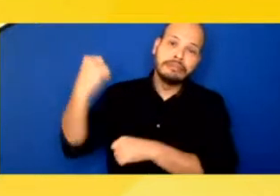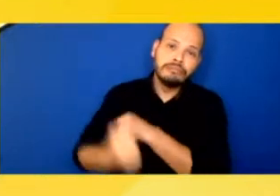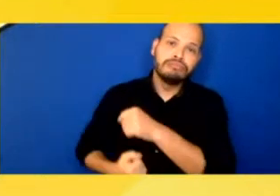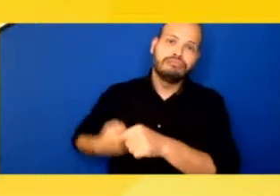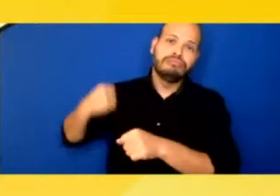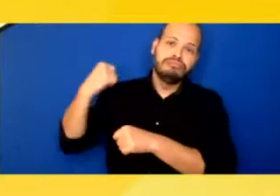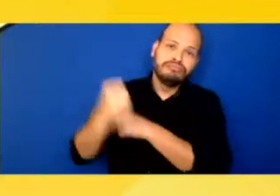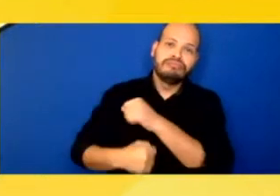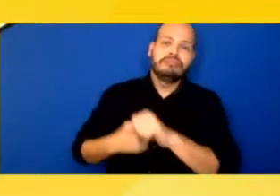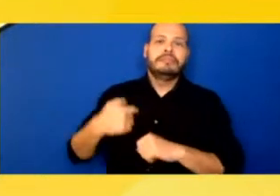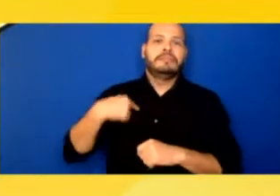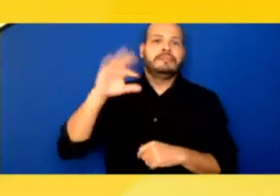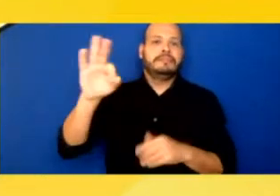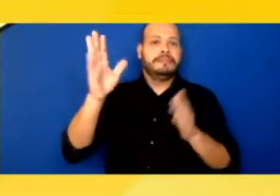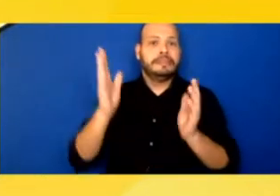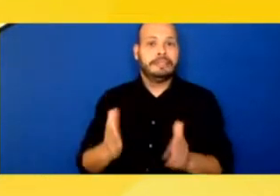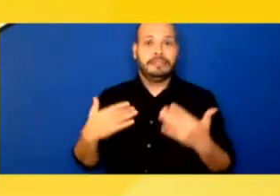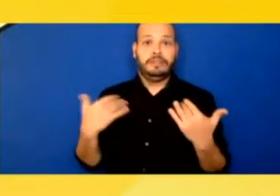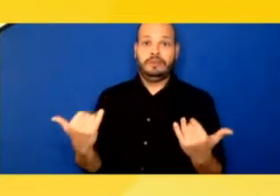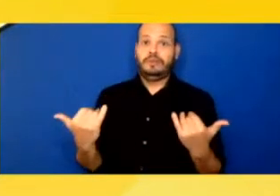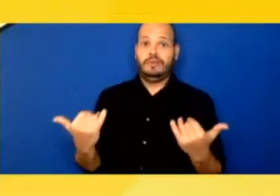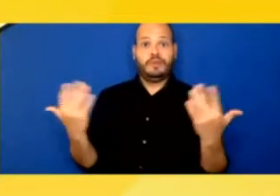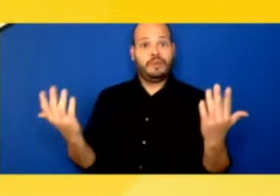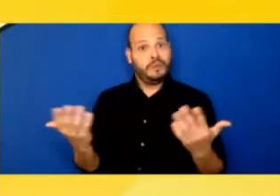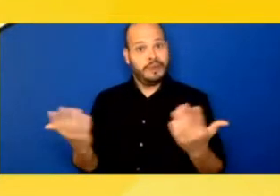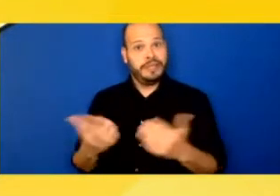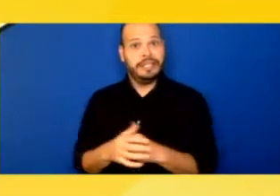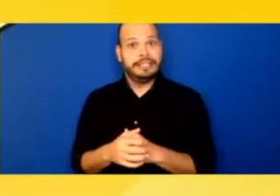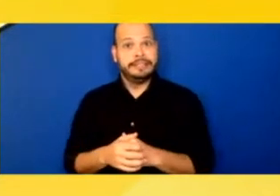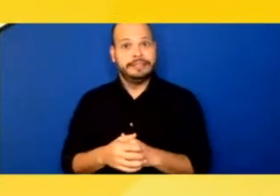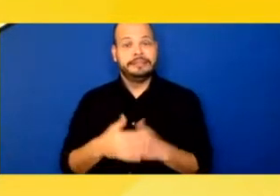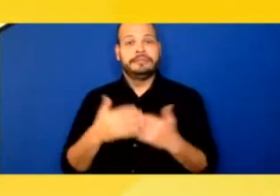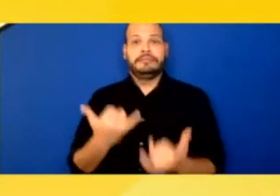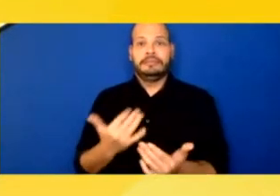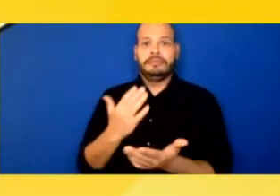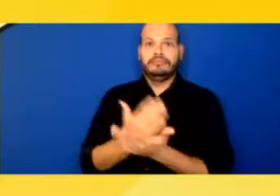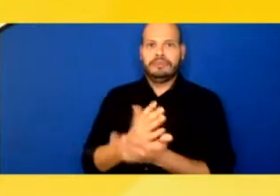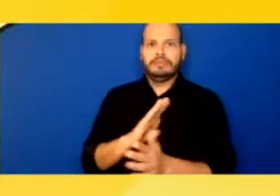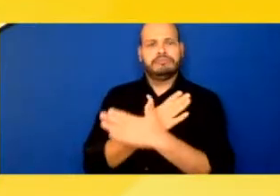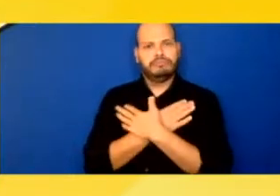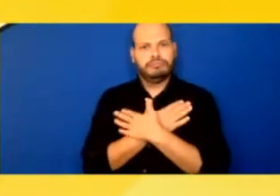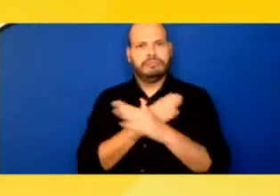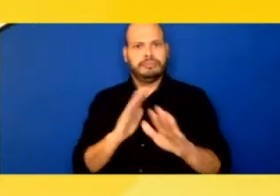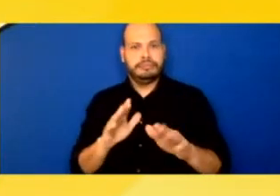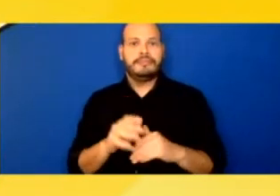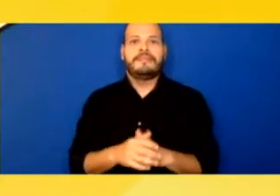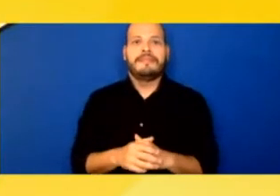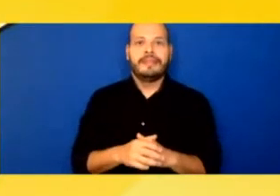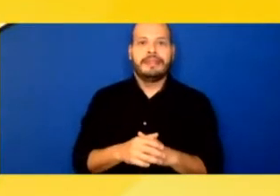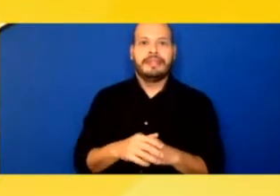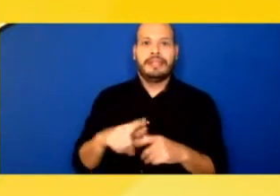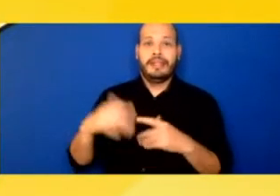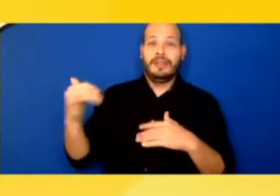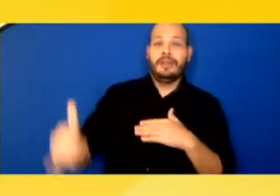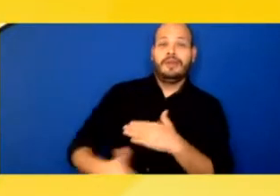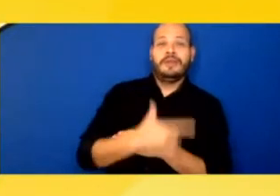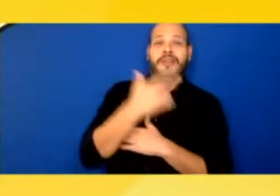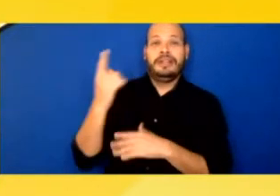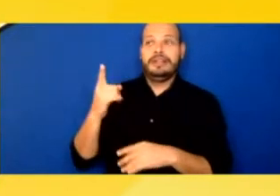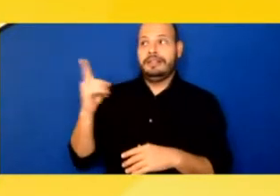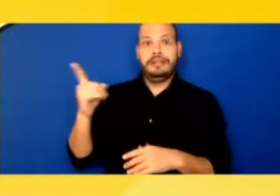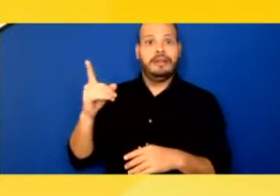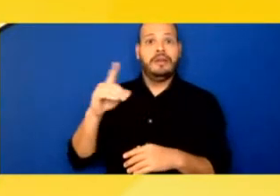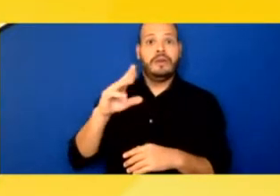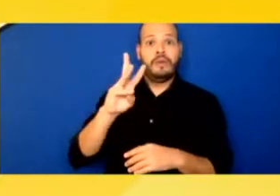while. But I received an early morning call from Bishop Barber about joining this work with the Poor